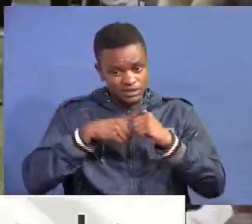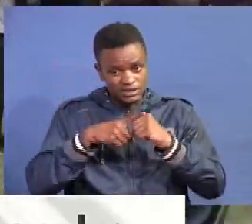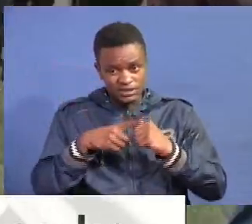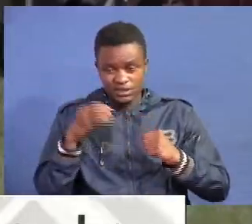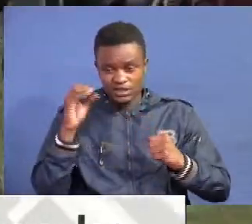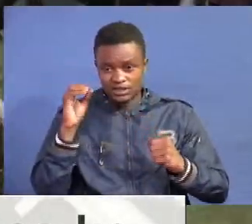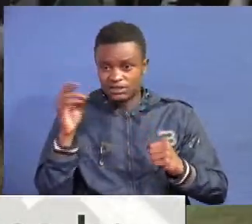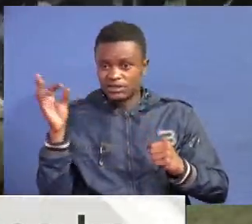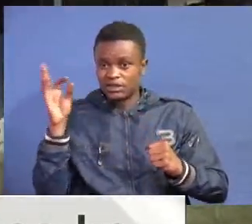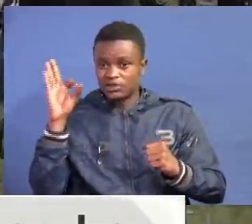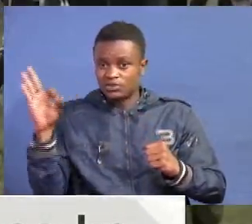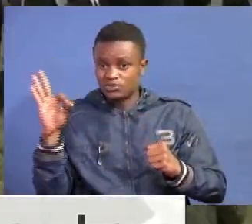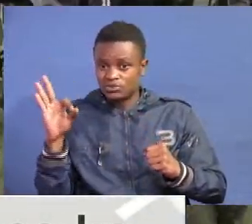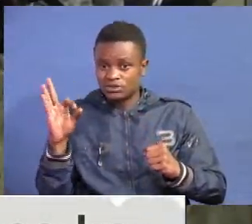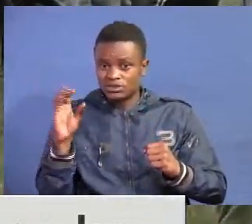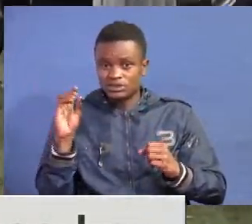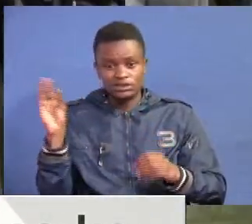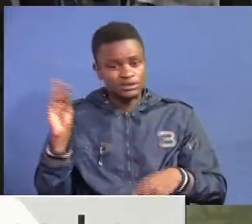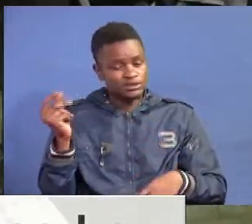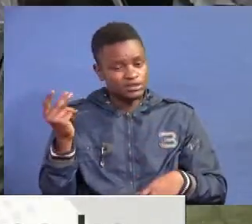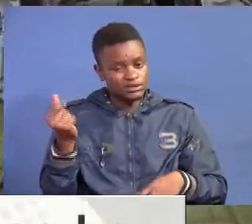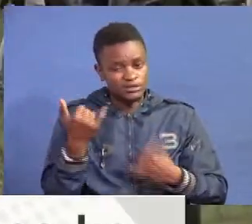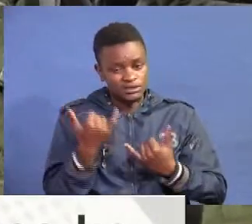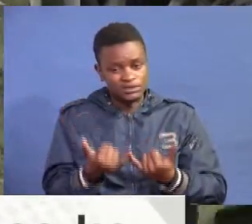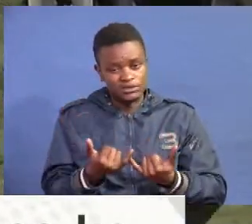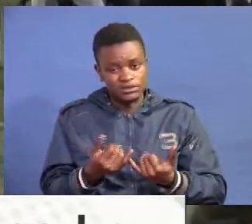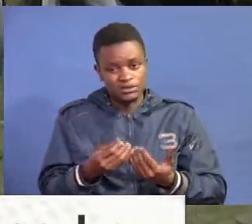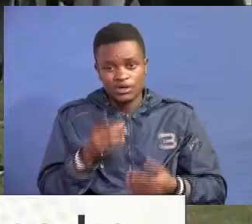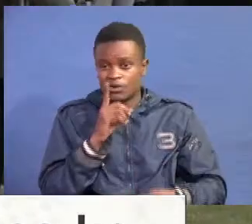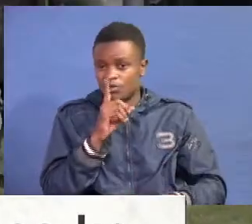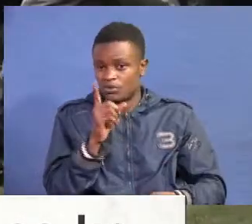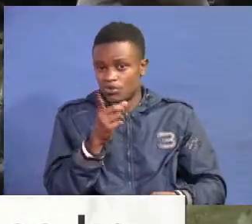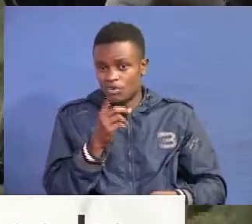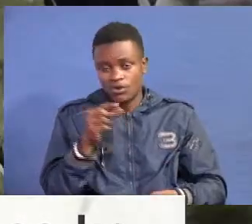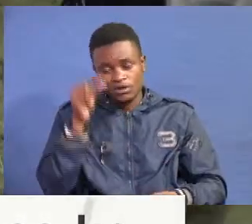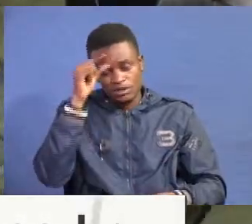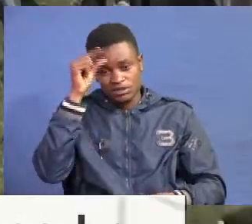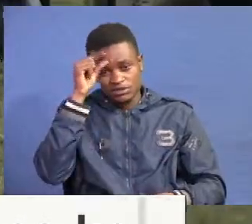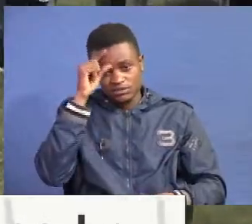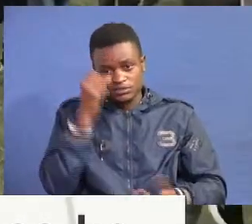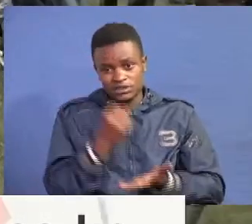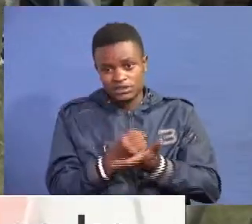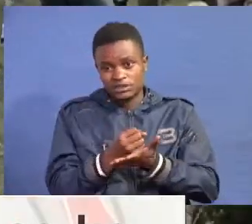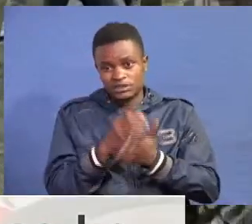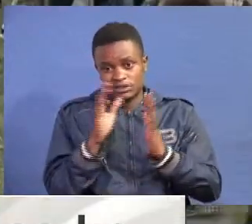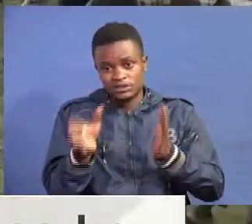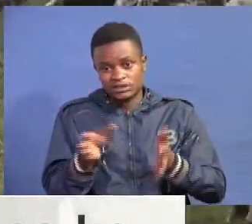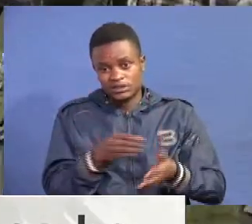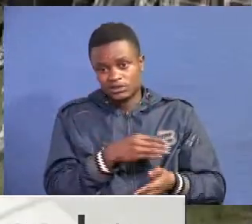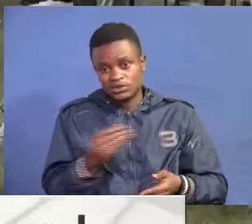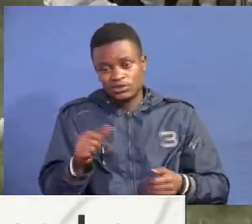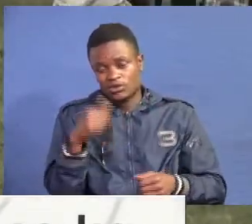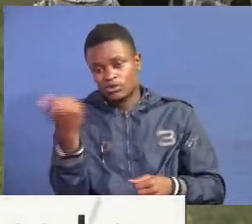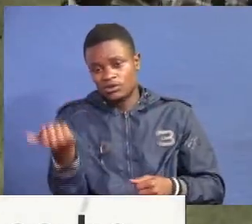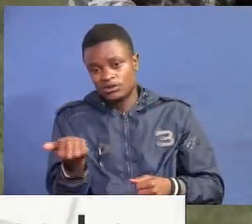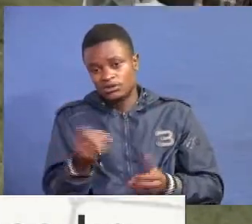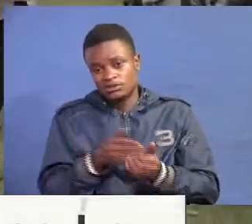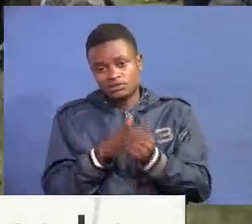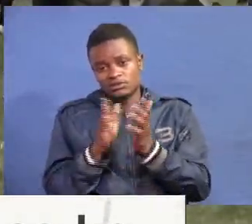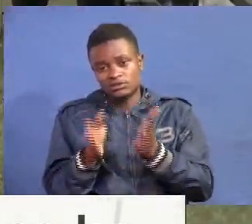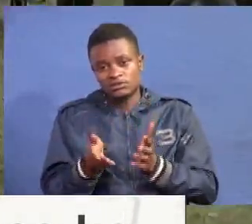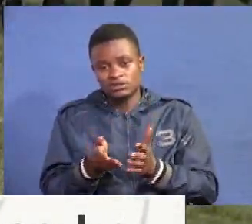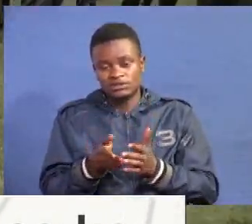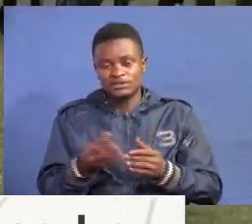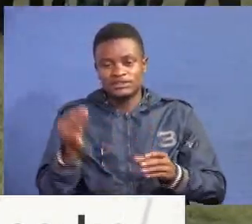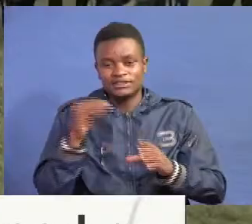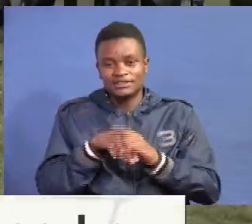reports of irregularities and favorism. Ntutu warned government officials, brokers and local leaders against tampering with